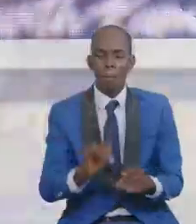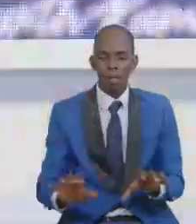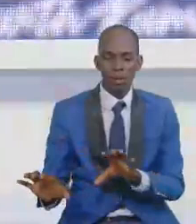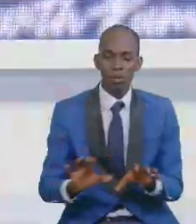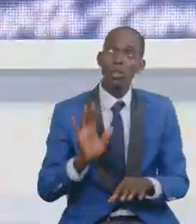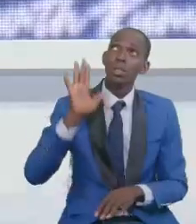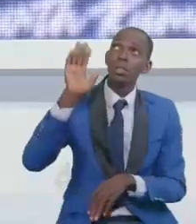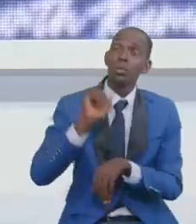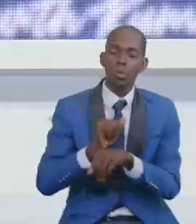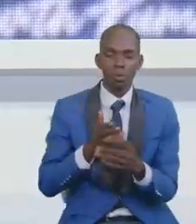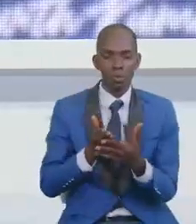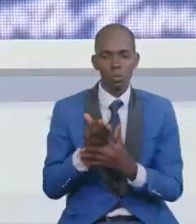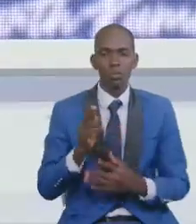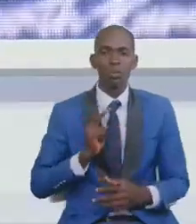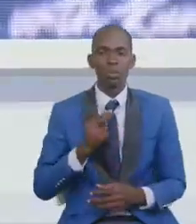us.